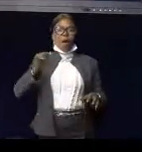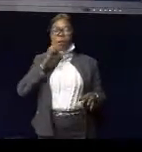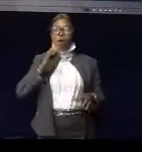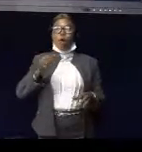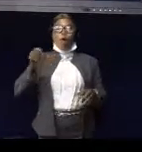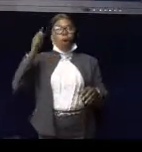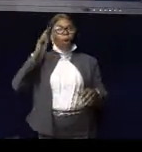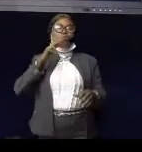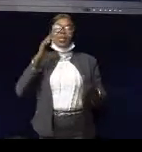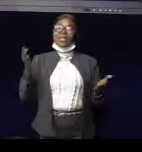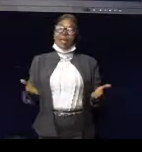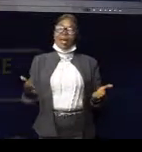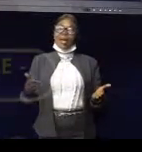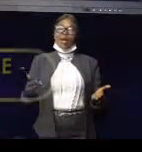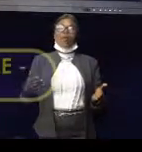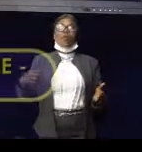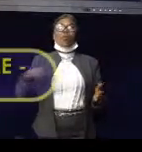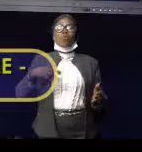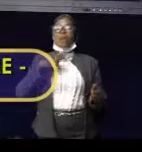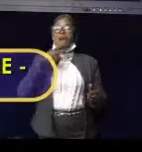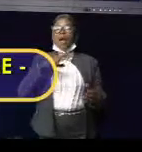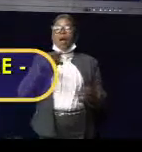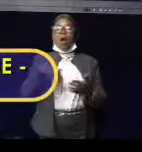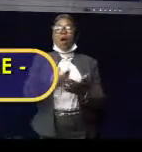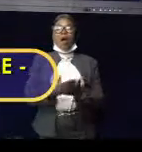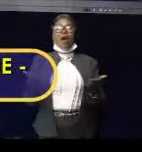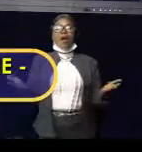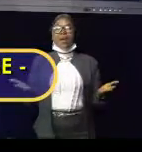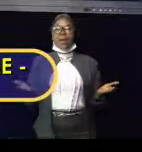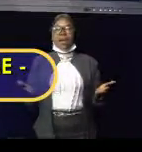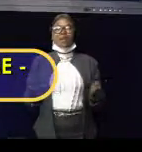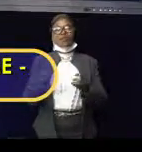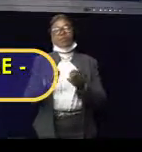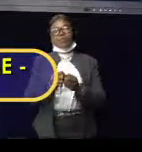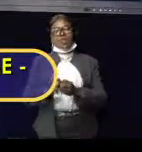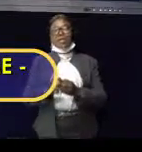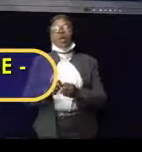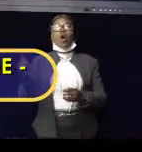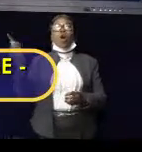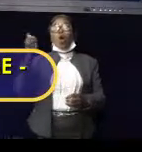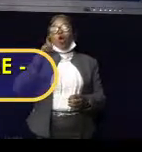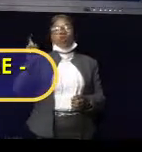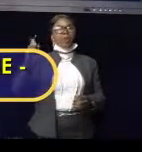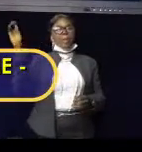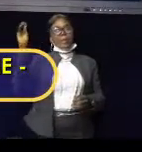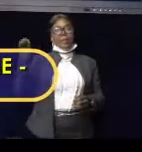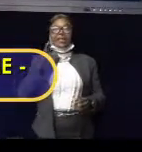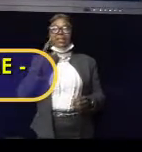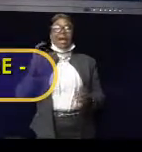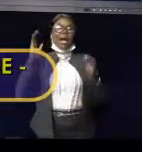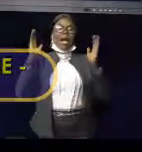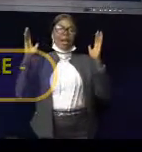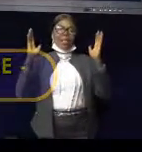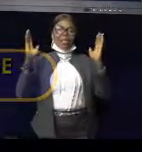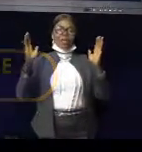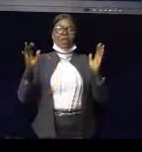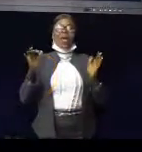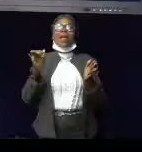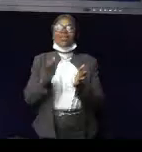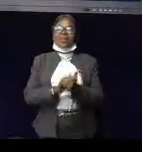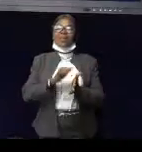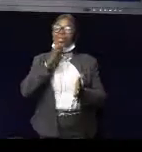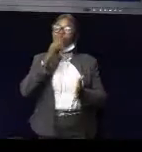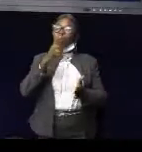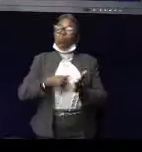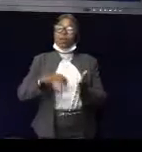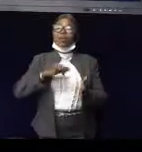here. I am also here. We are here together. 100% attention. Good.